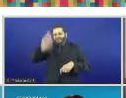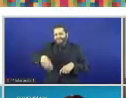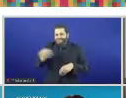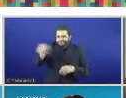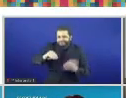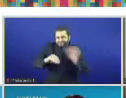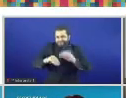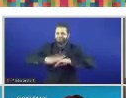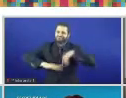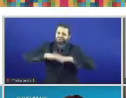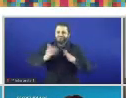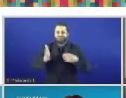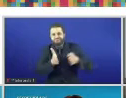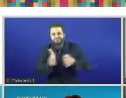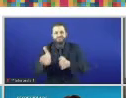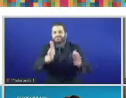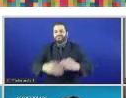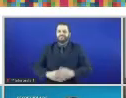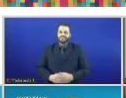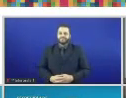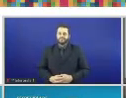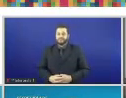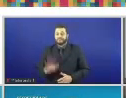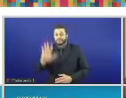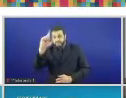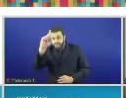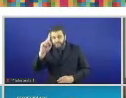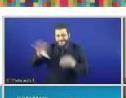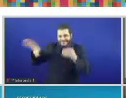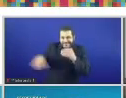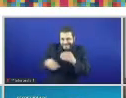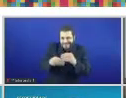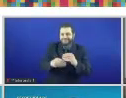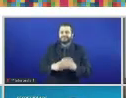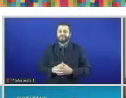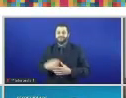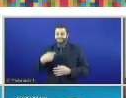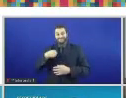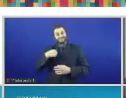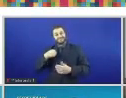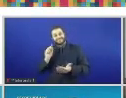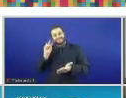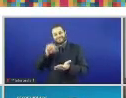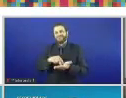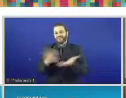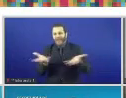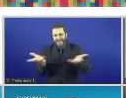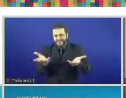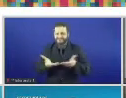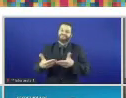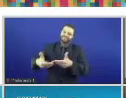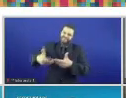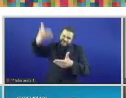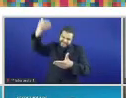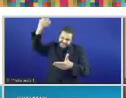women set the path for me. And I think it is similar. What we have achieved today, it is because we own